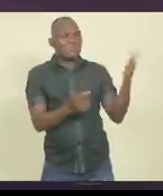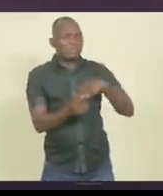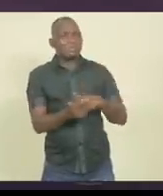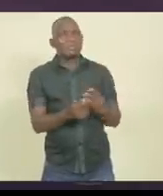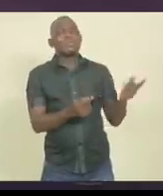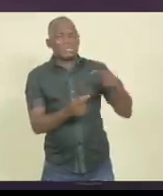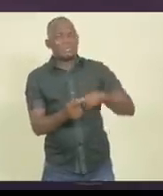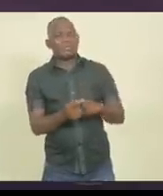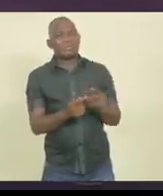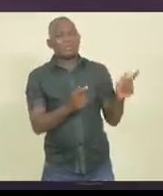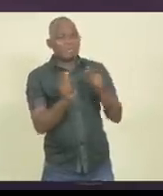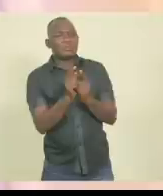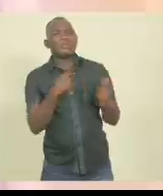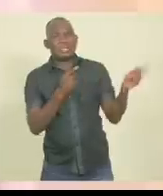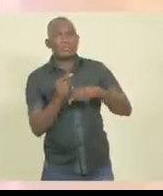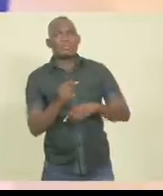I said, come here.